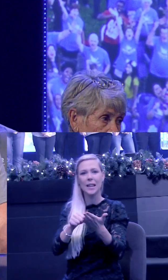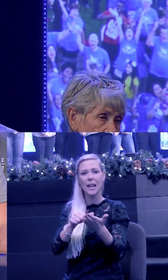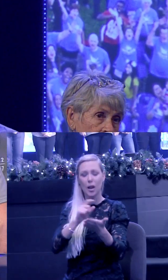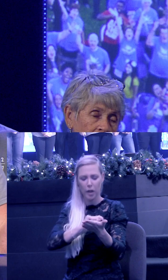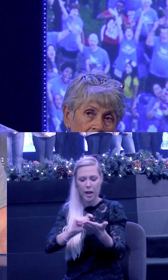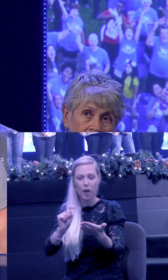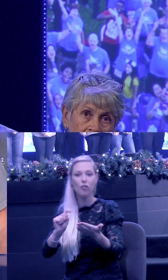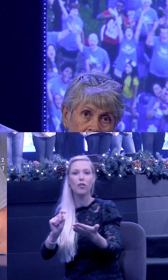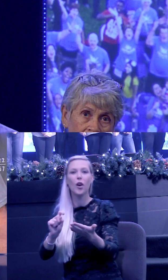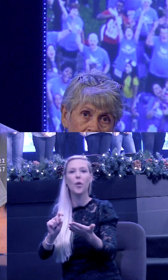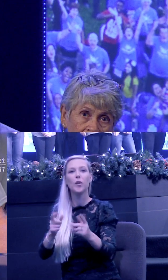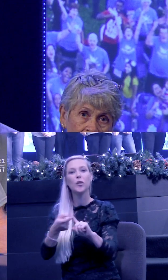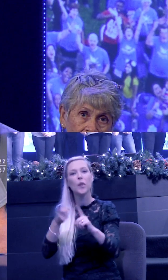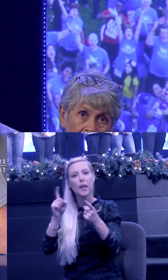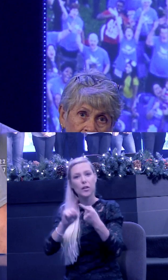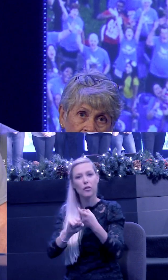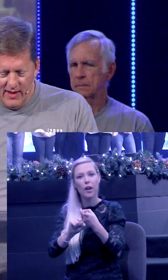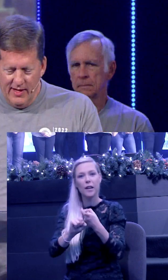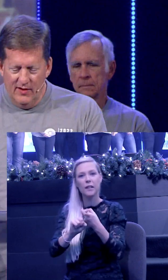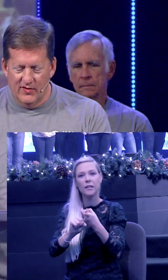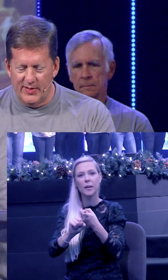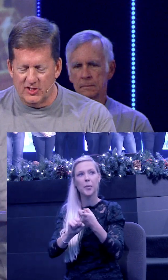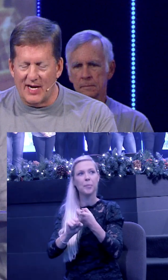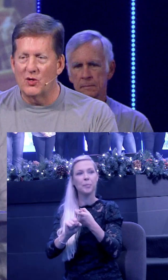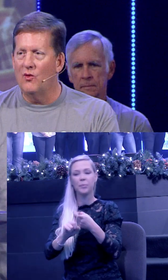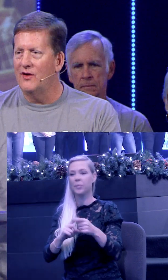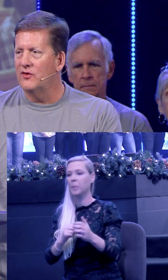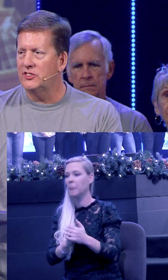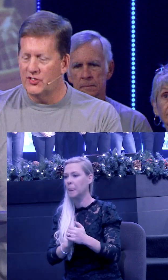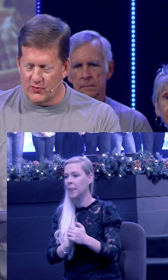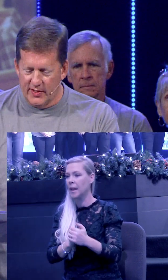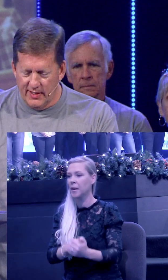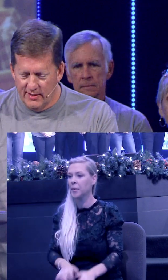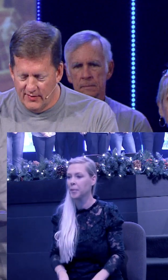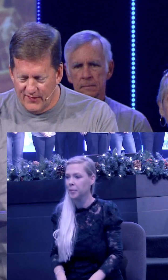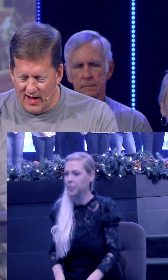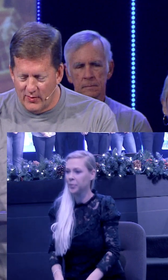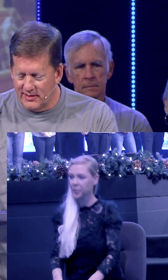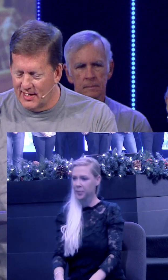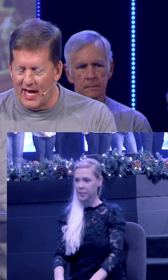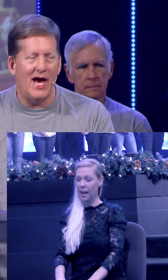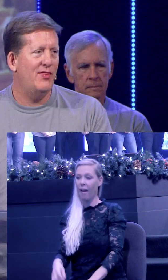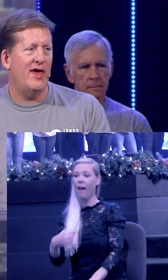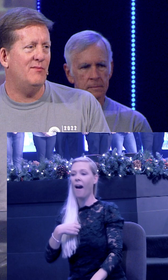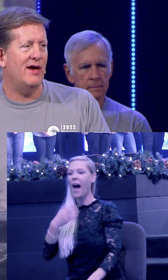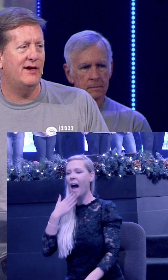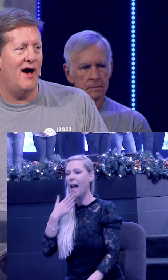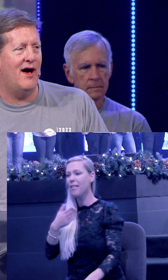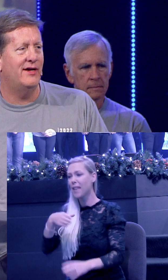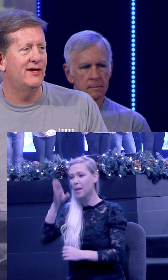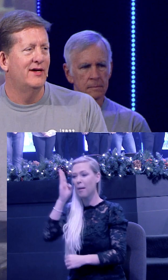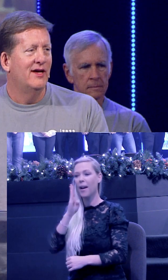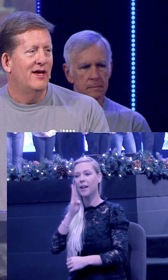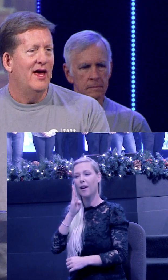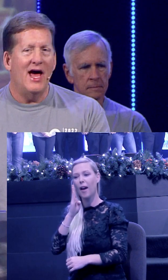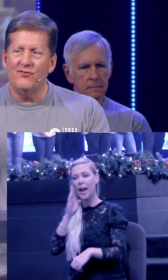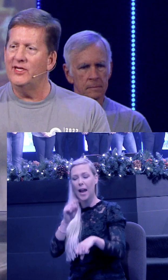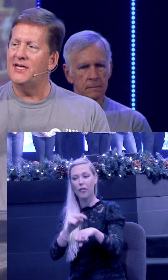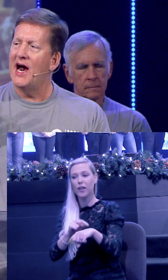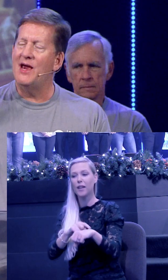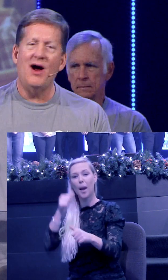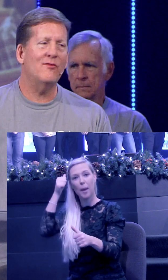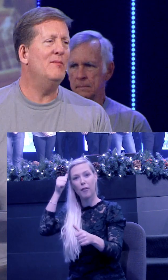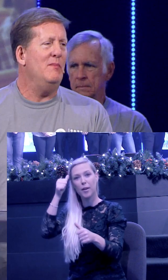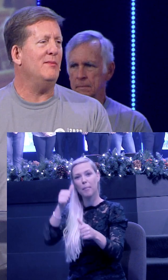to his friends in Philippi. He wrote these words, Philippians chapter 1, verses 3 and following. He said, I thank my God